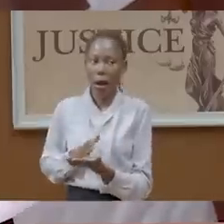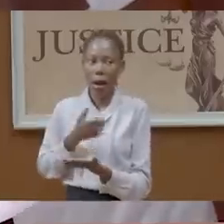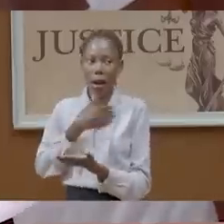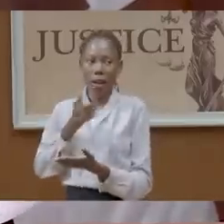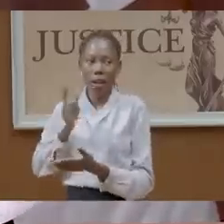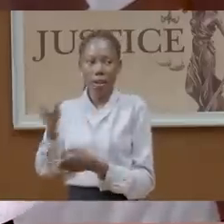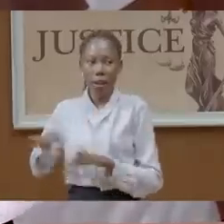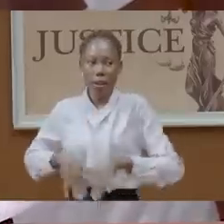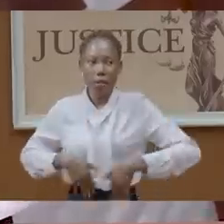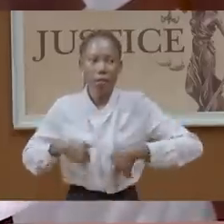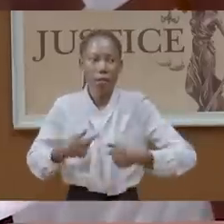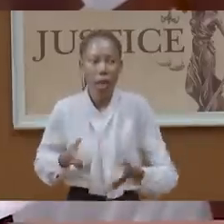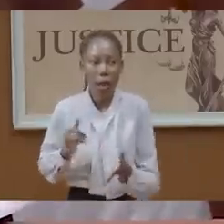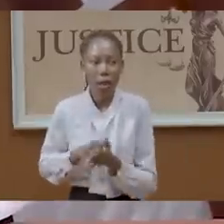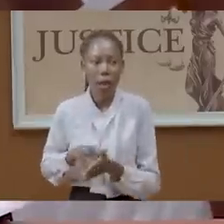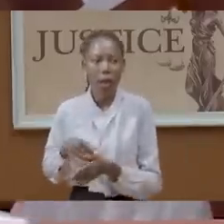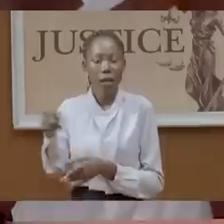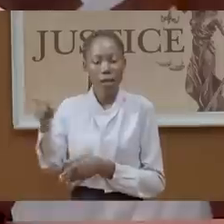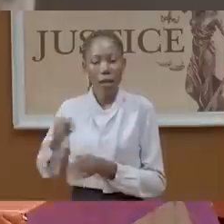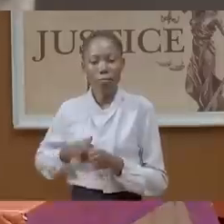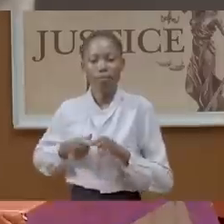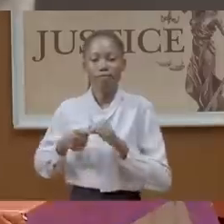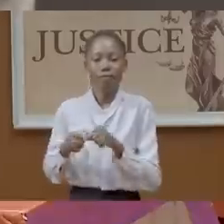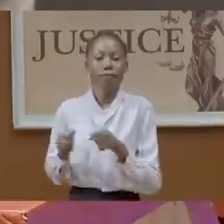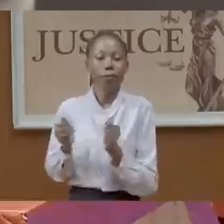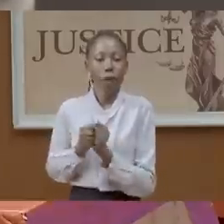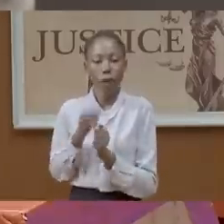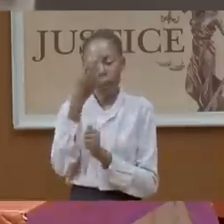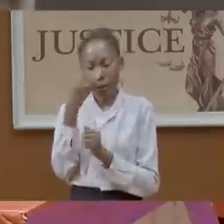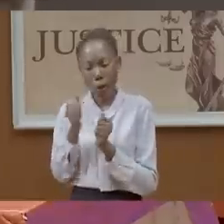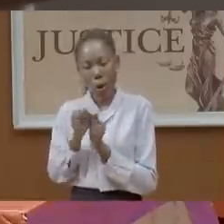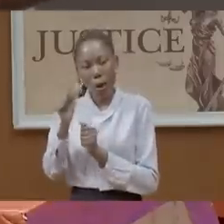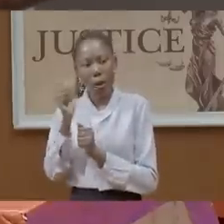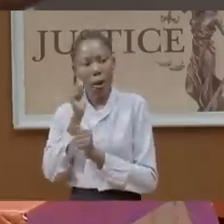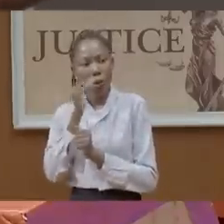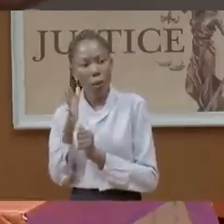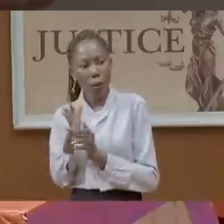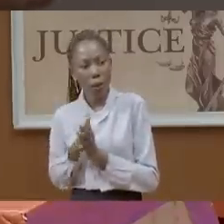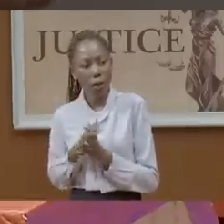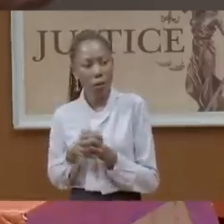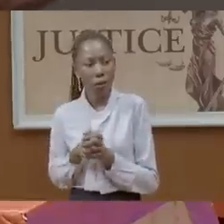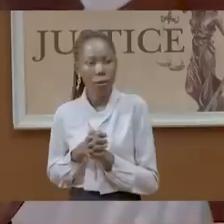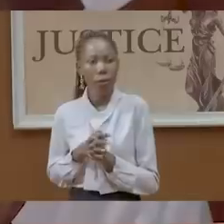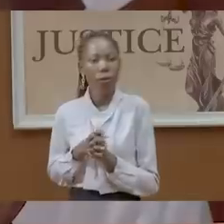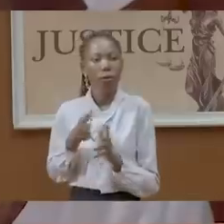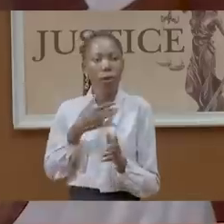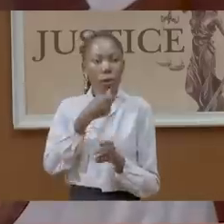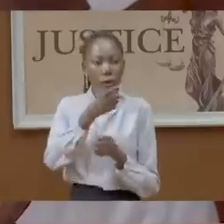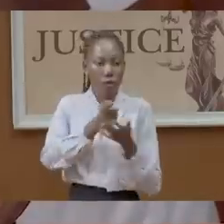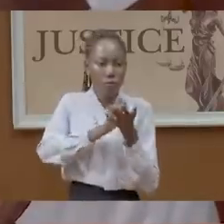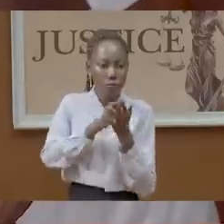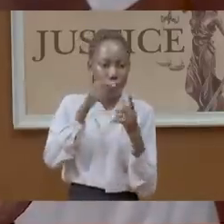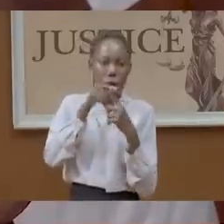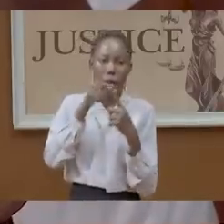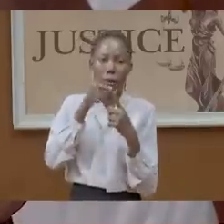he later confessed to me that he was still going to visit Uruemu, which is what you just said. Because I highlighted main